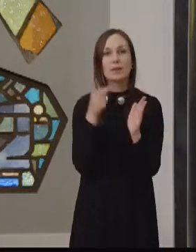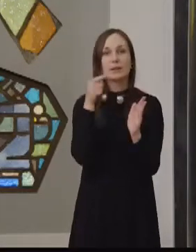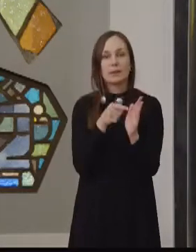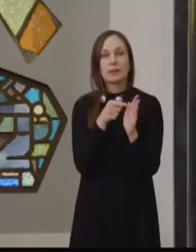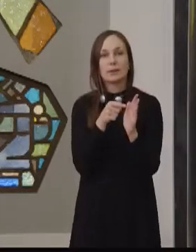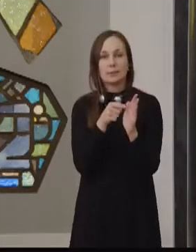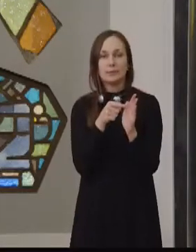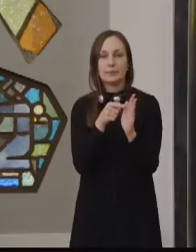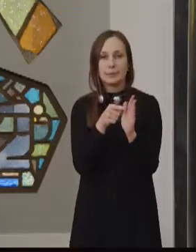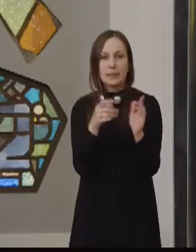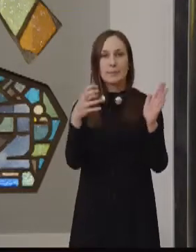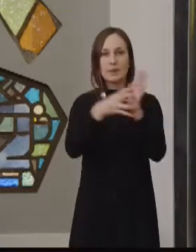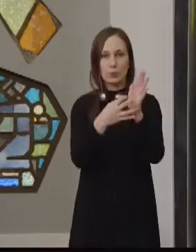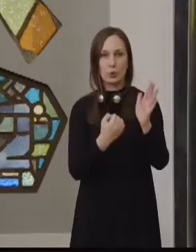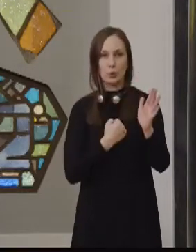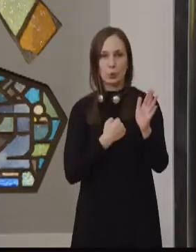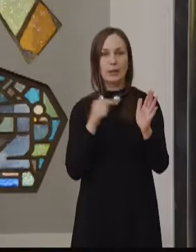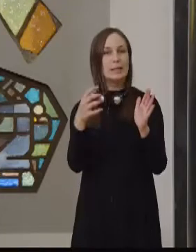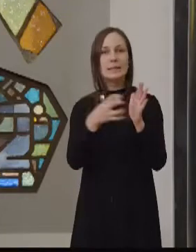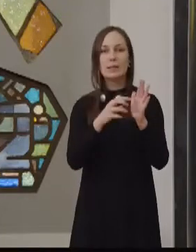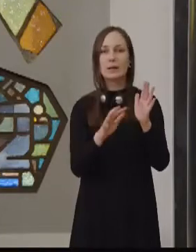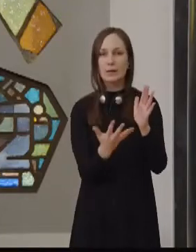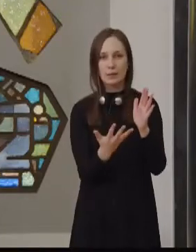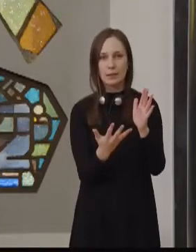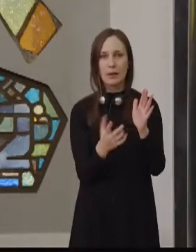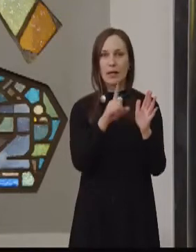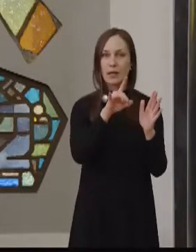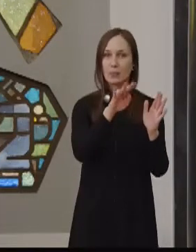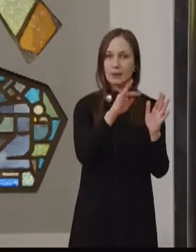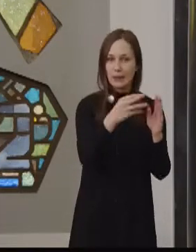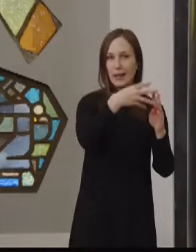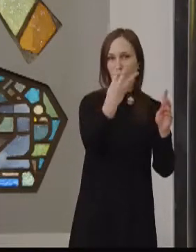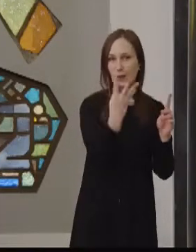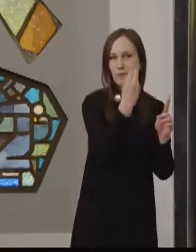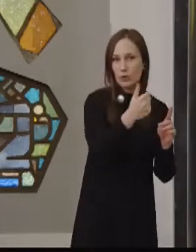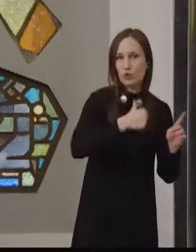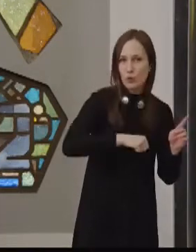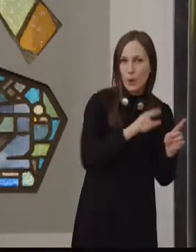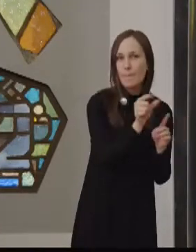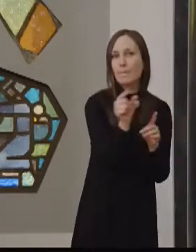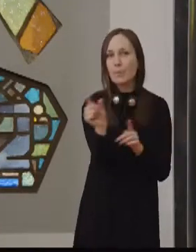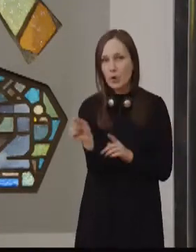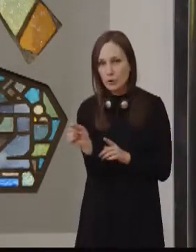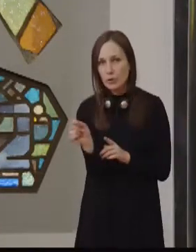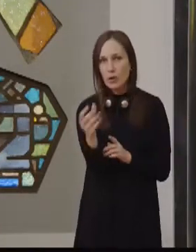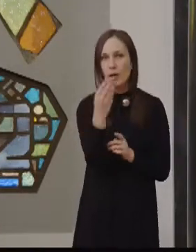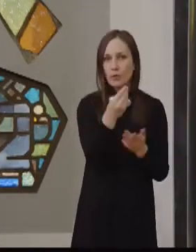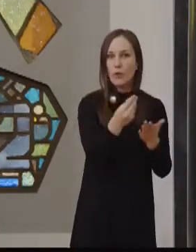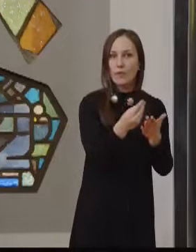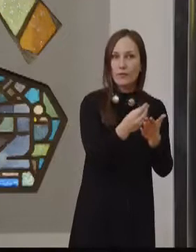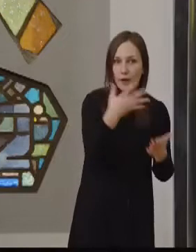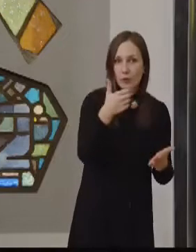debate of today. However, the law on civil partnership has become very symbolic because